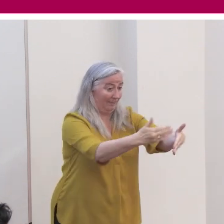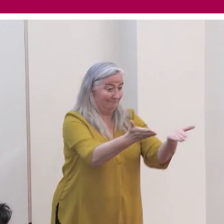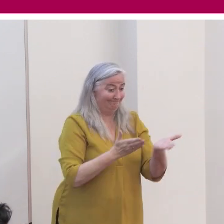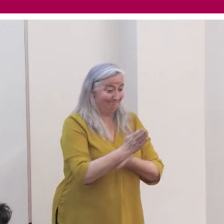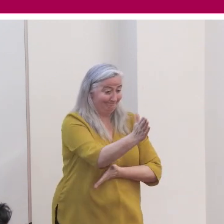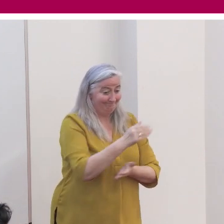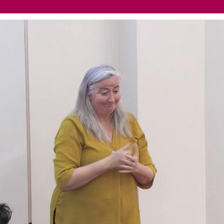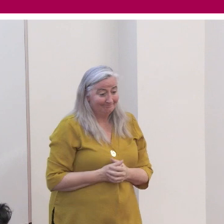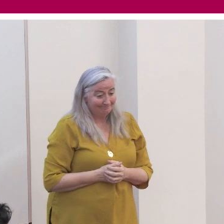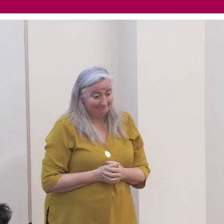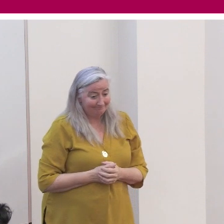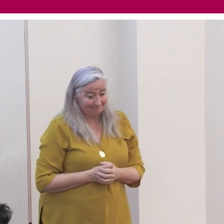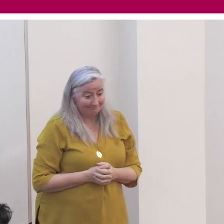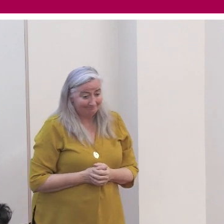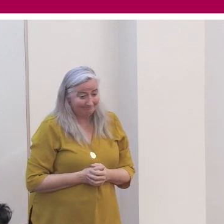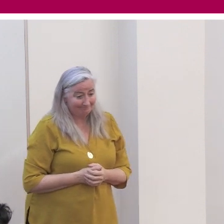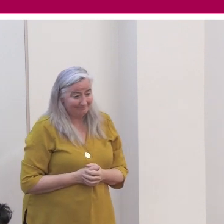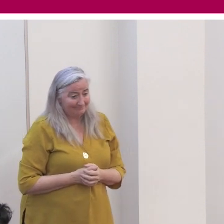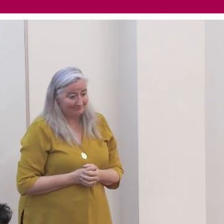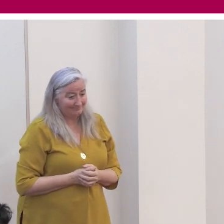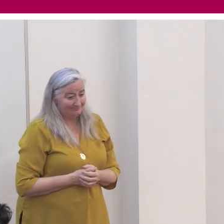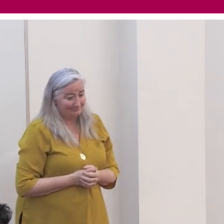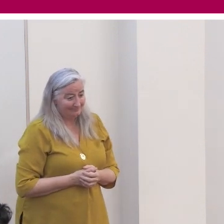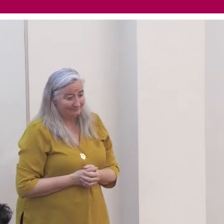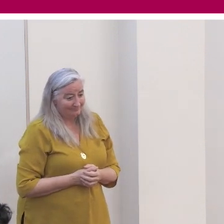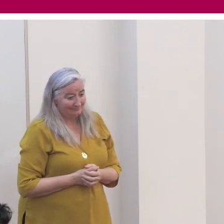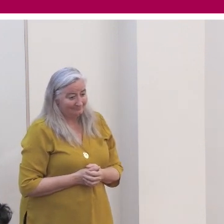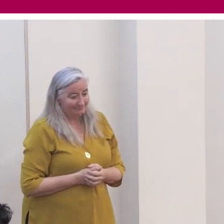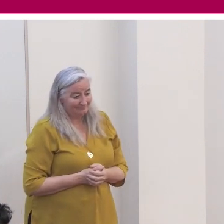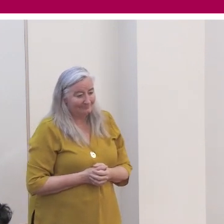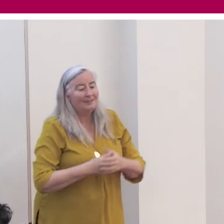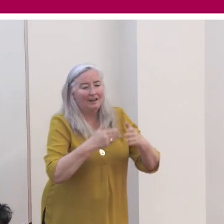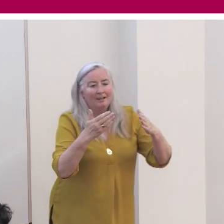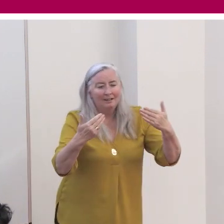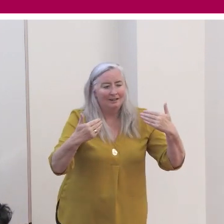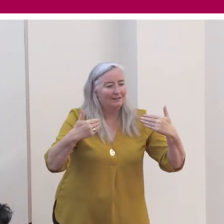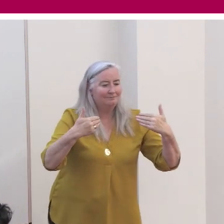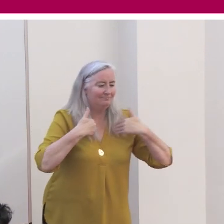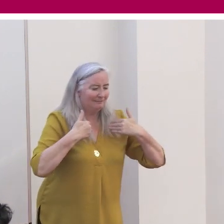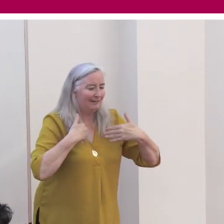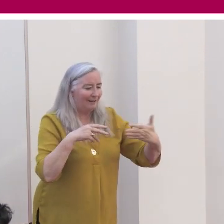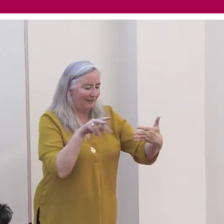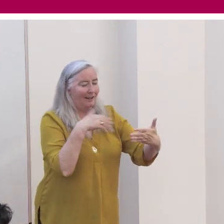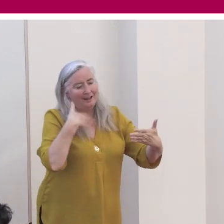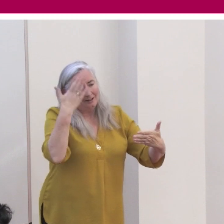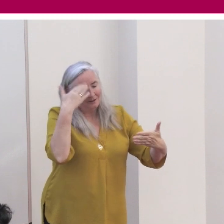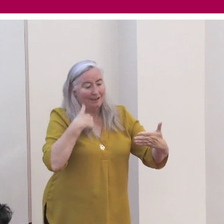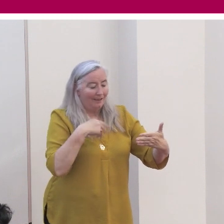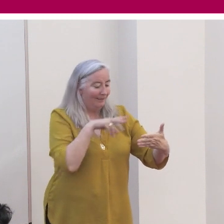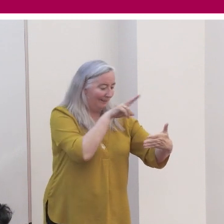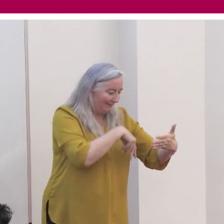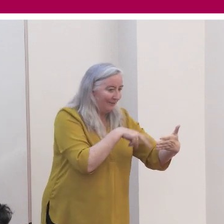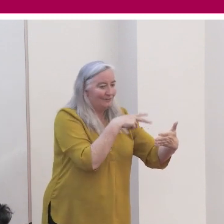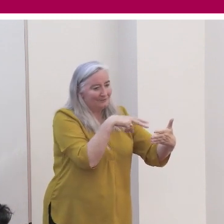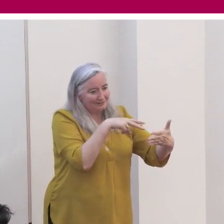it. They don't, because then it is worse. And that's we found a lot of the interviews, actually the act of reporting